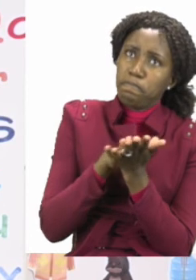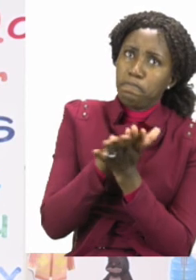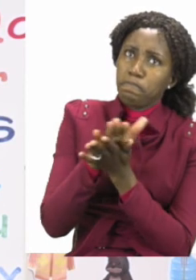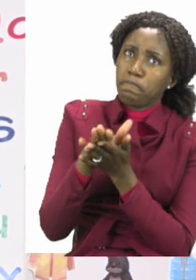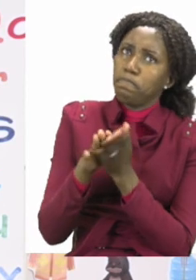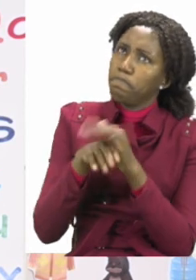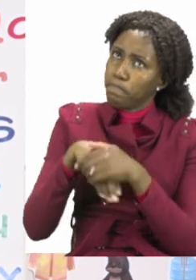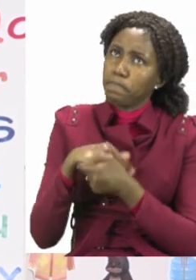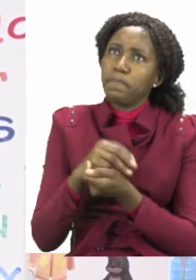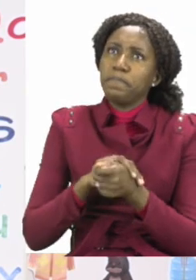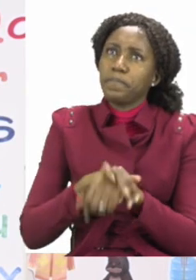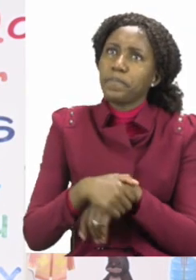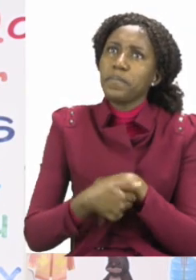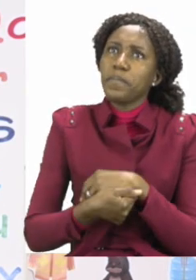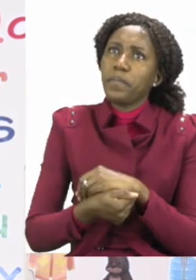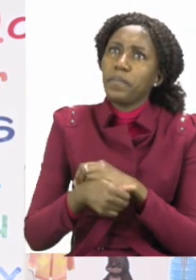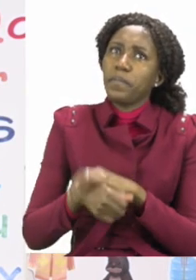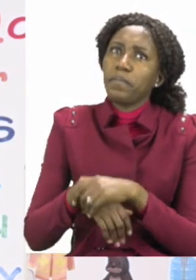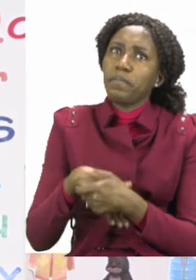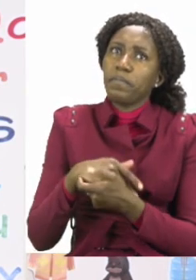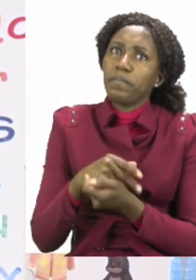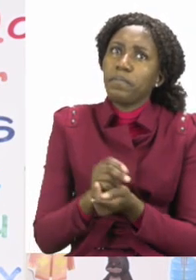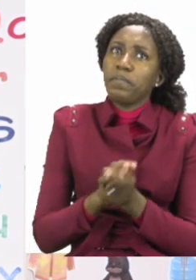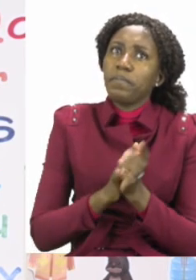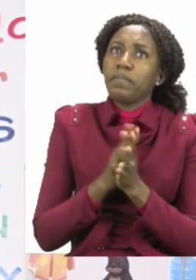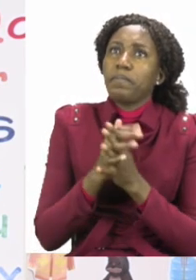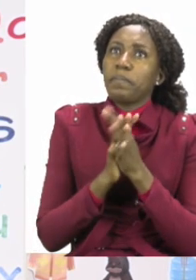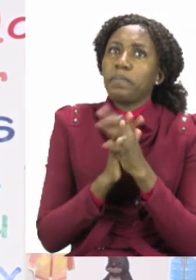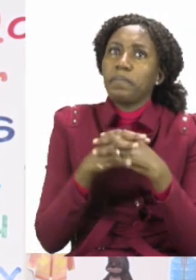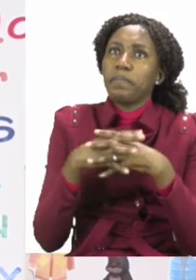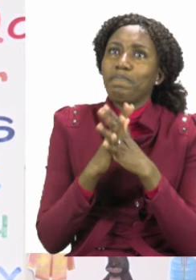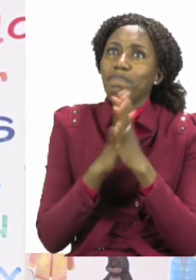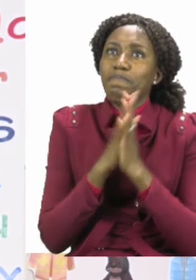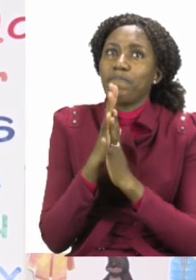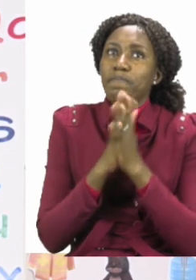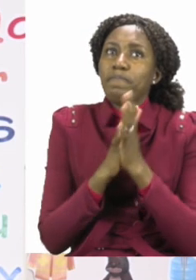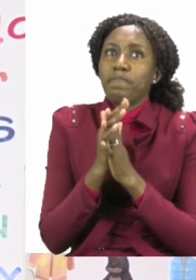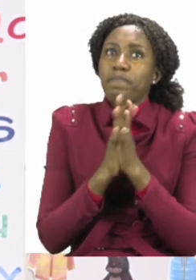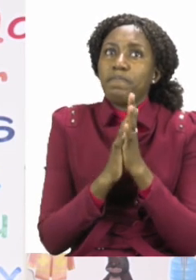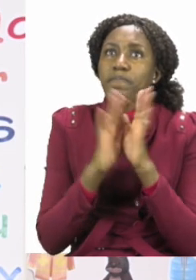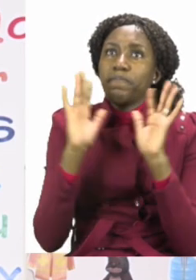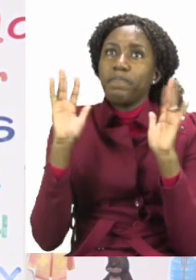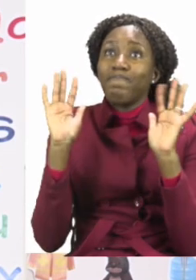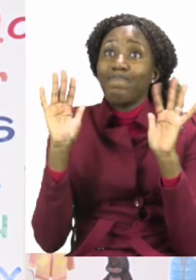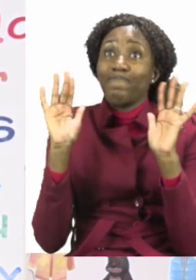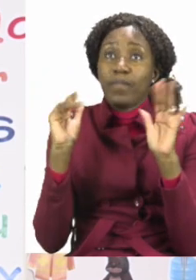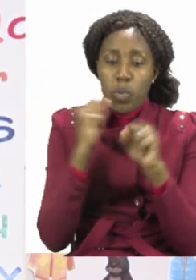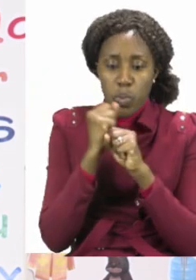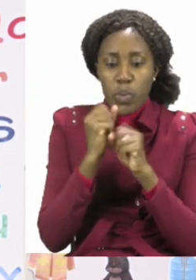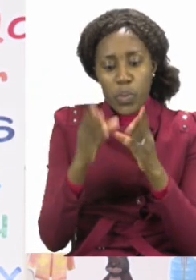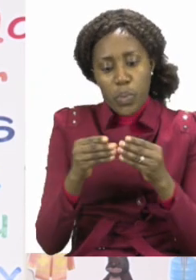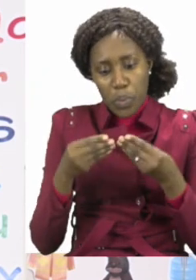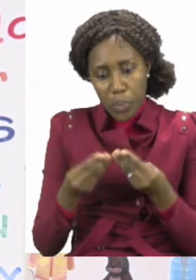rub it in carefully, also between your fingers, and wait for your hands to